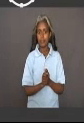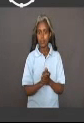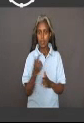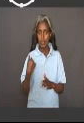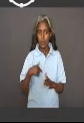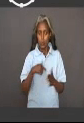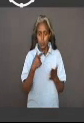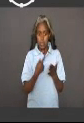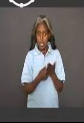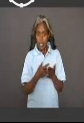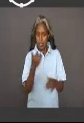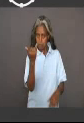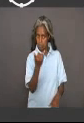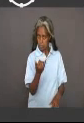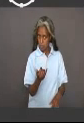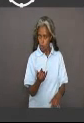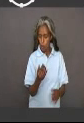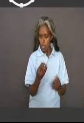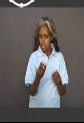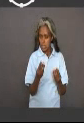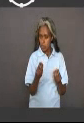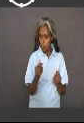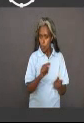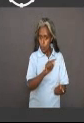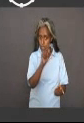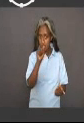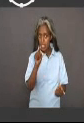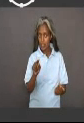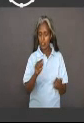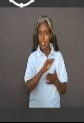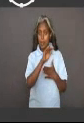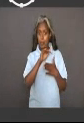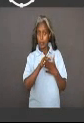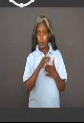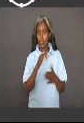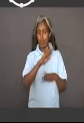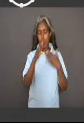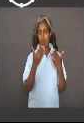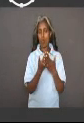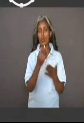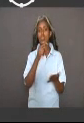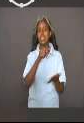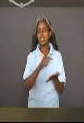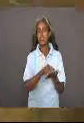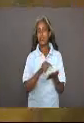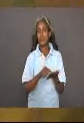We then draw a smooth curve between all the points.